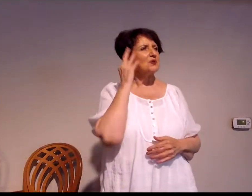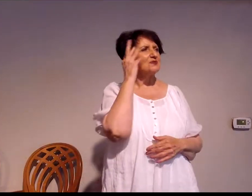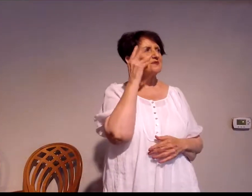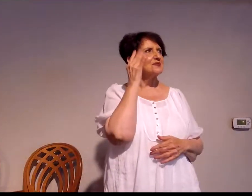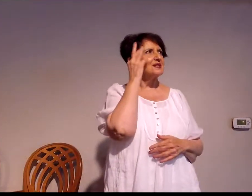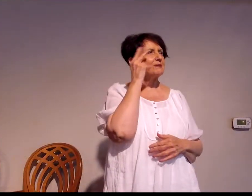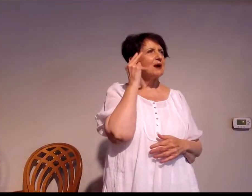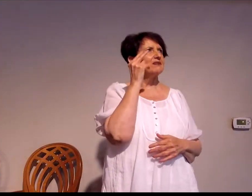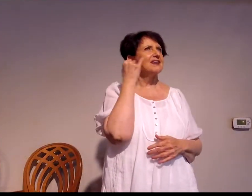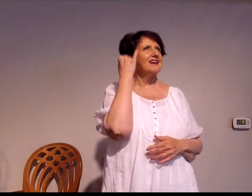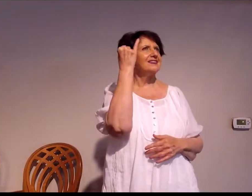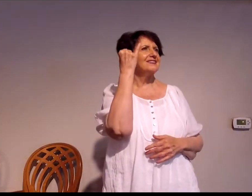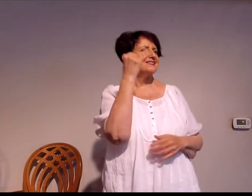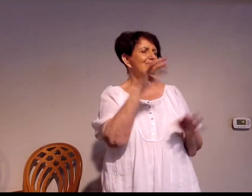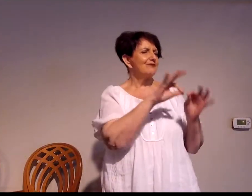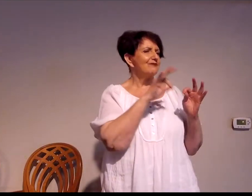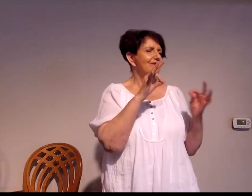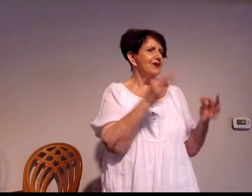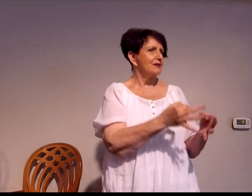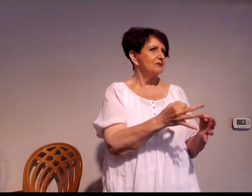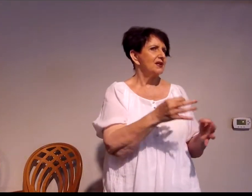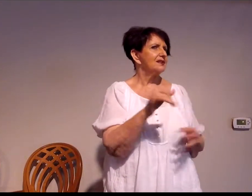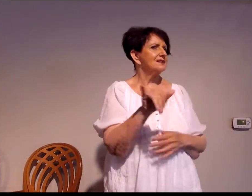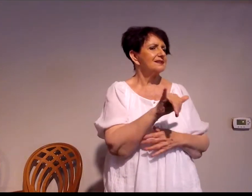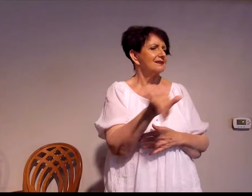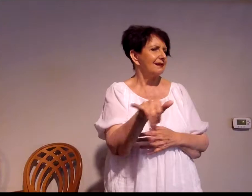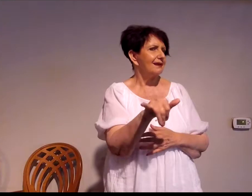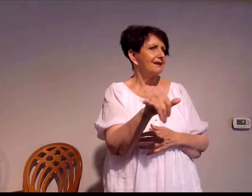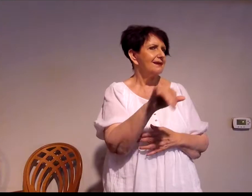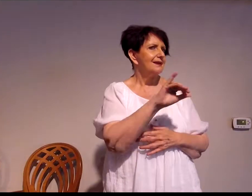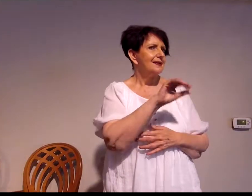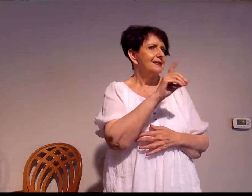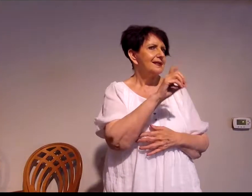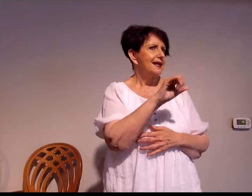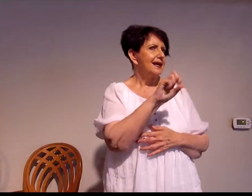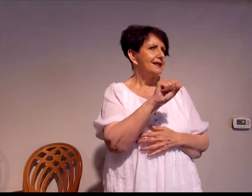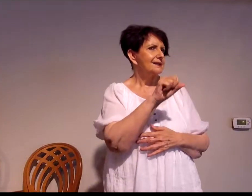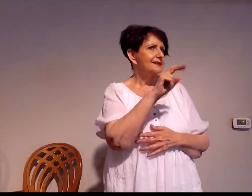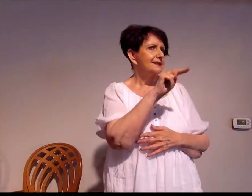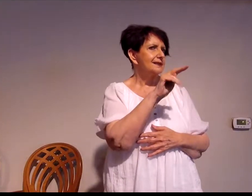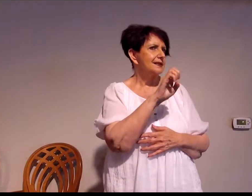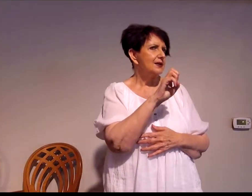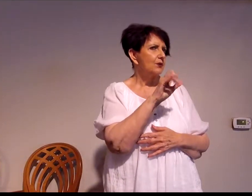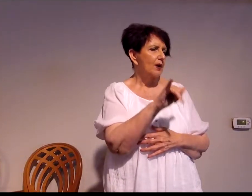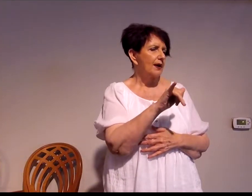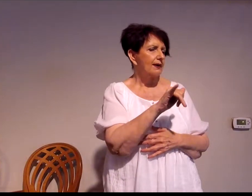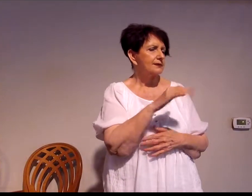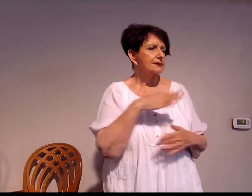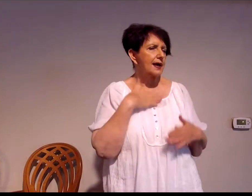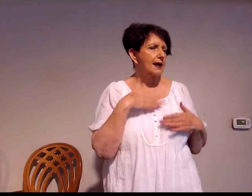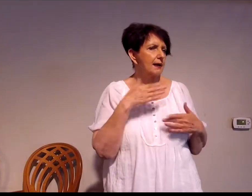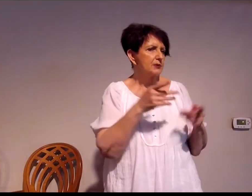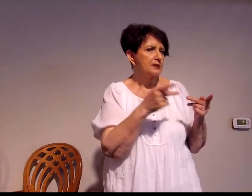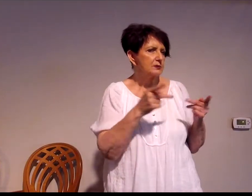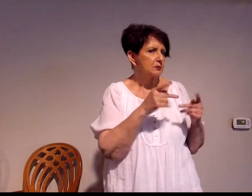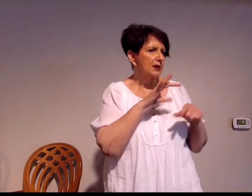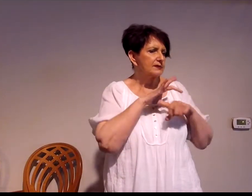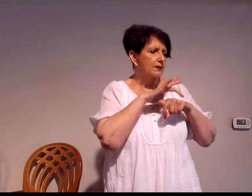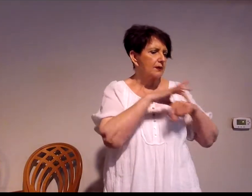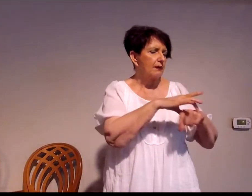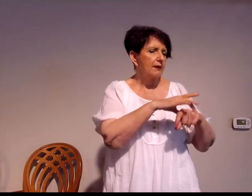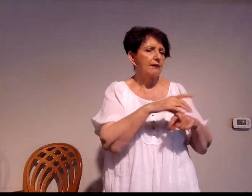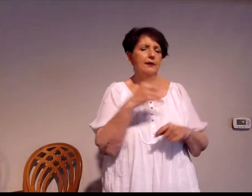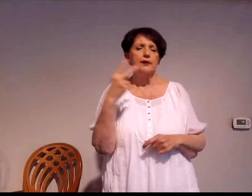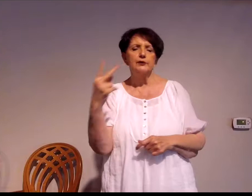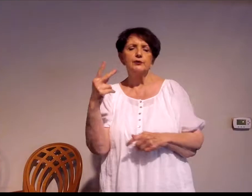ideal family in this, it's like Disney. It's like the happiest place on earth, this ideal family. It's like two people are in love,